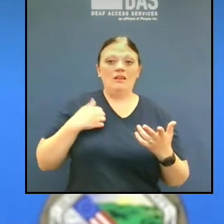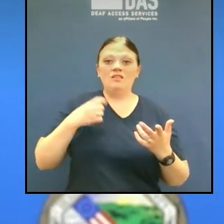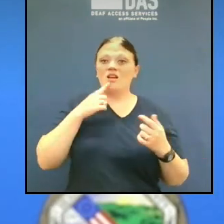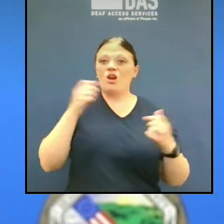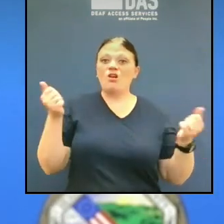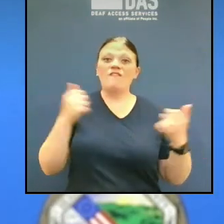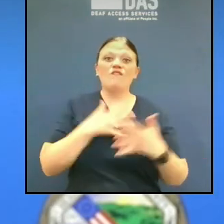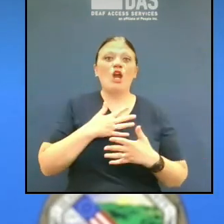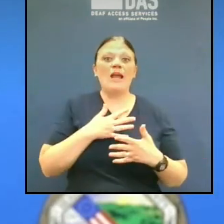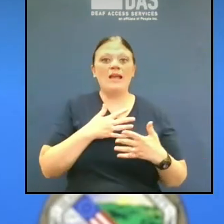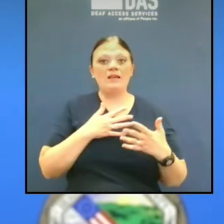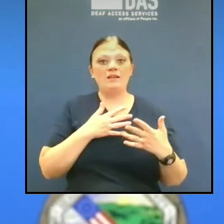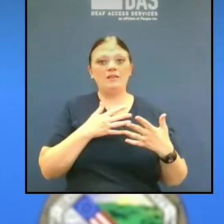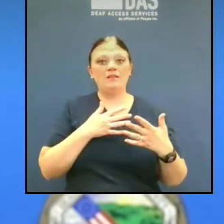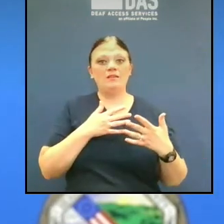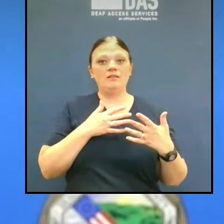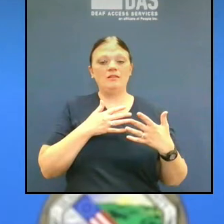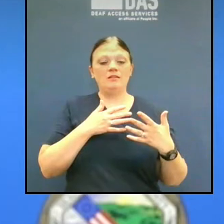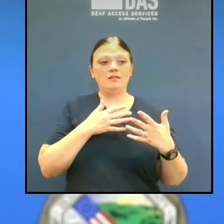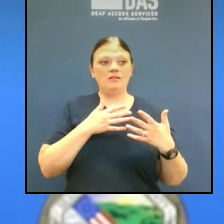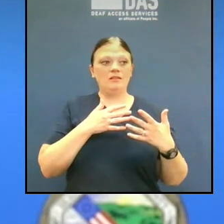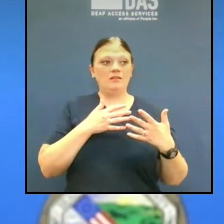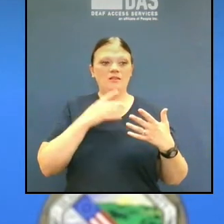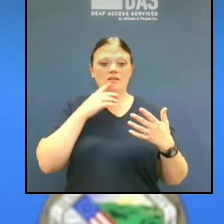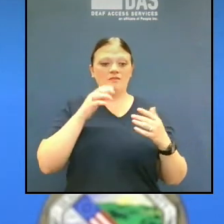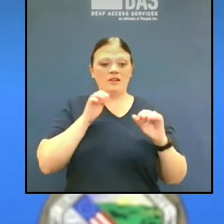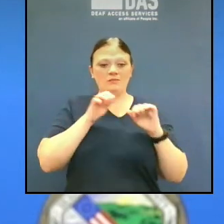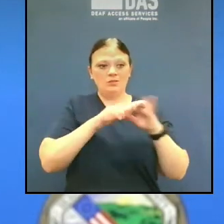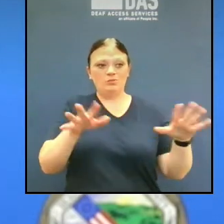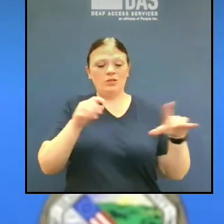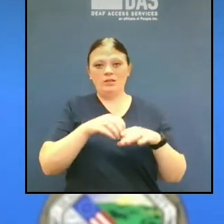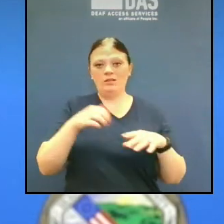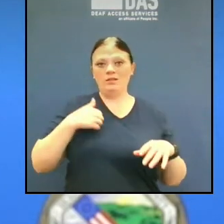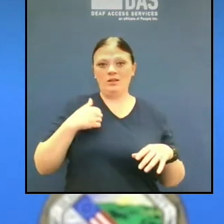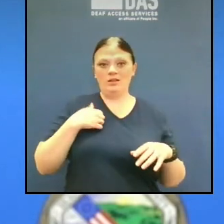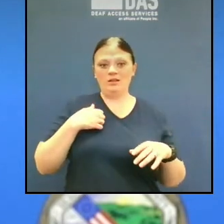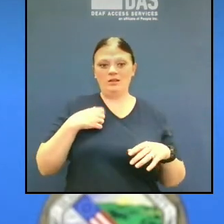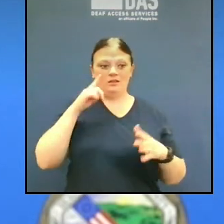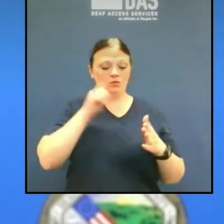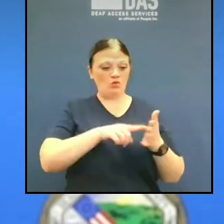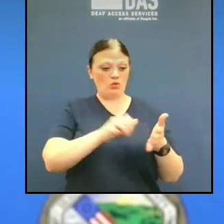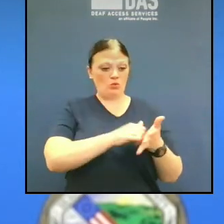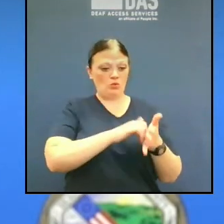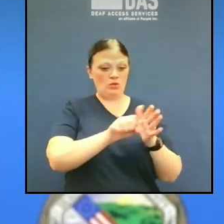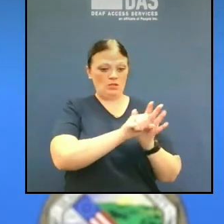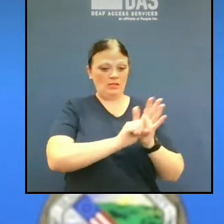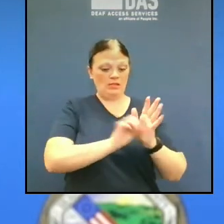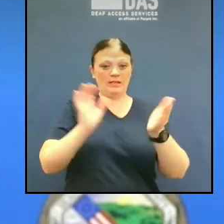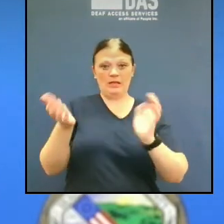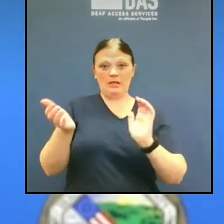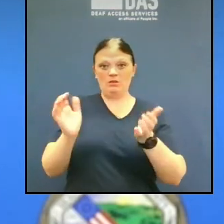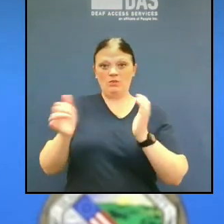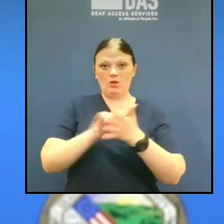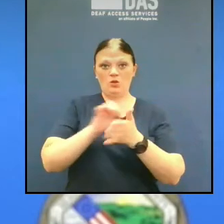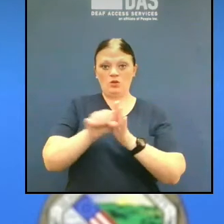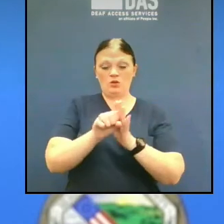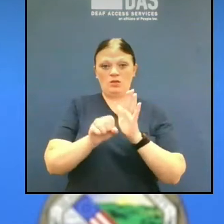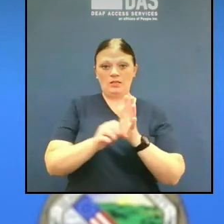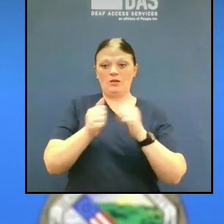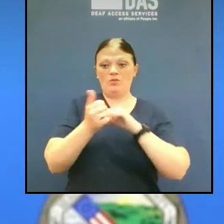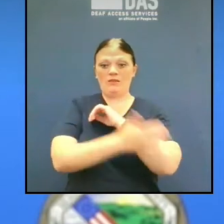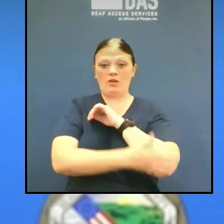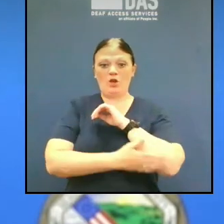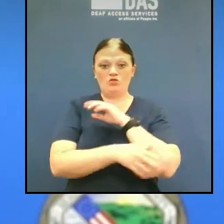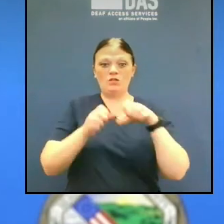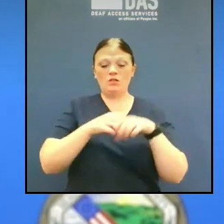of coronavirus into Canada. If you look at New York State and make comparisons of New York State compared to countries